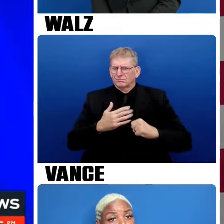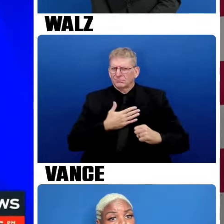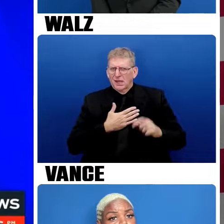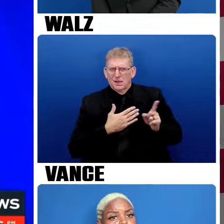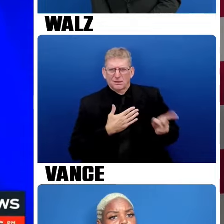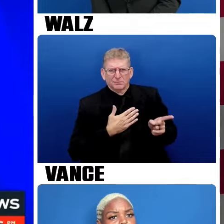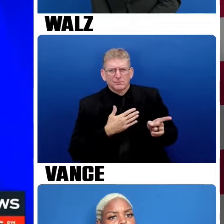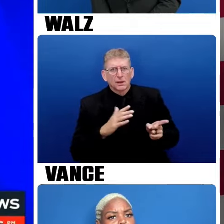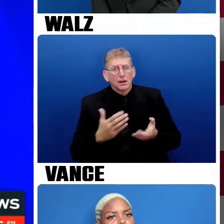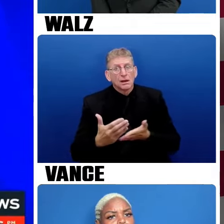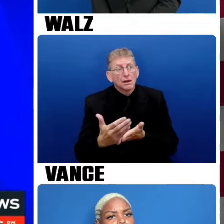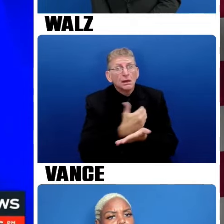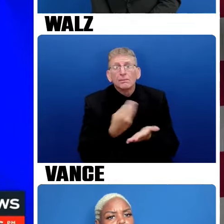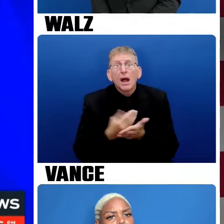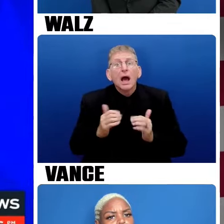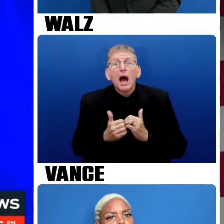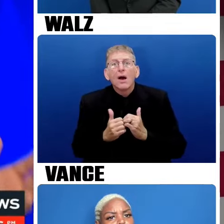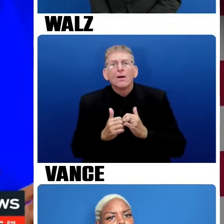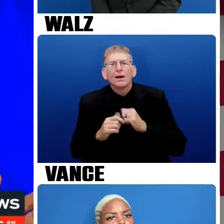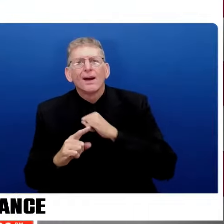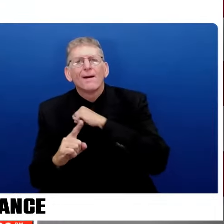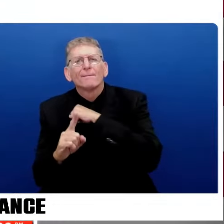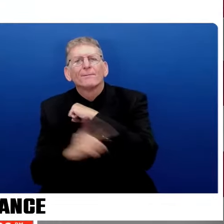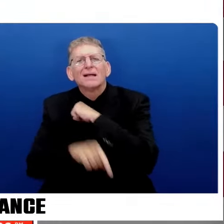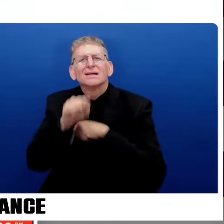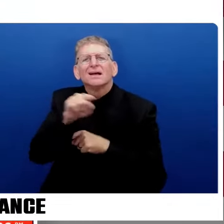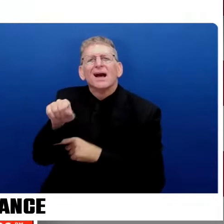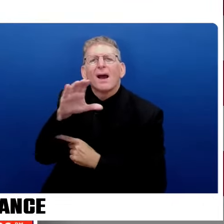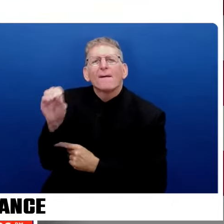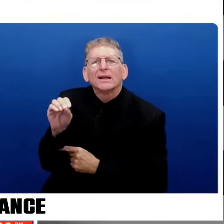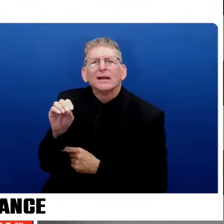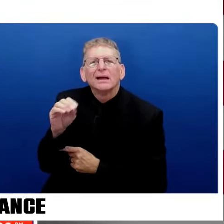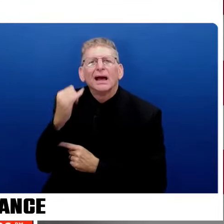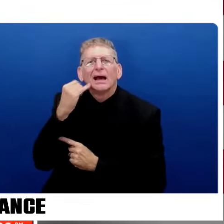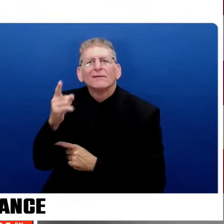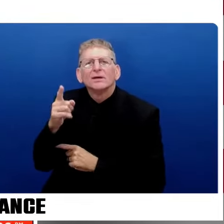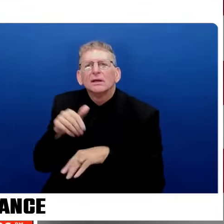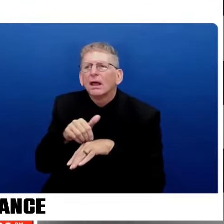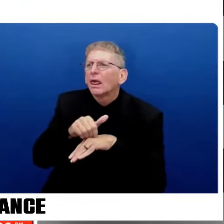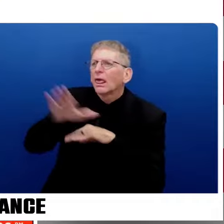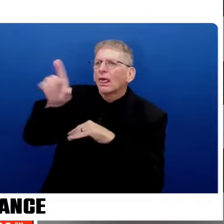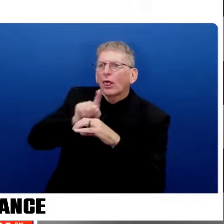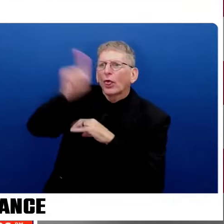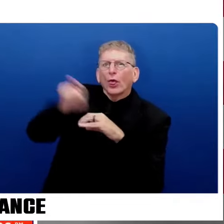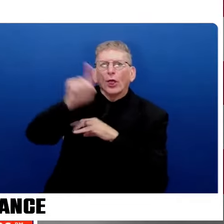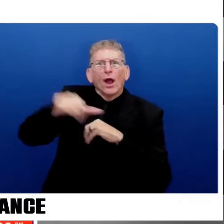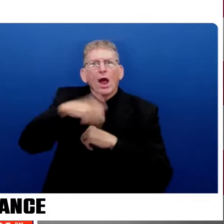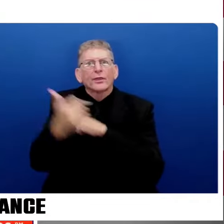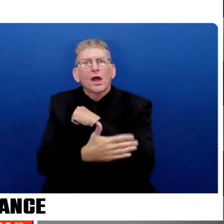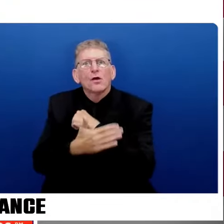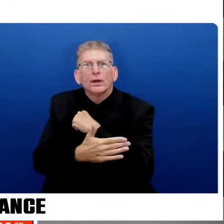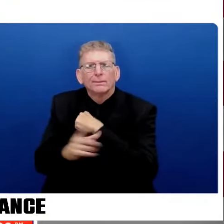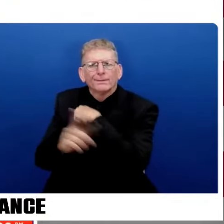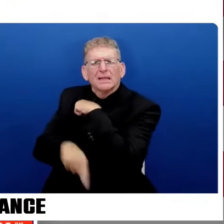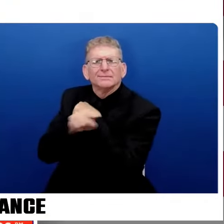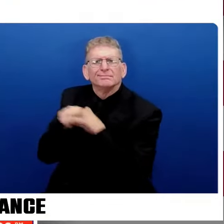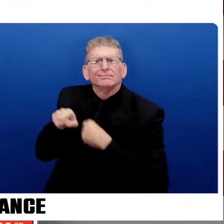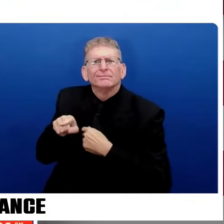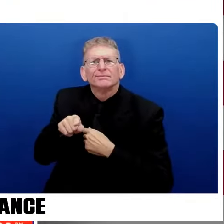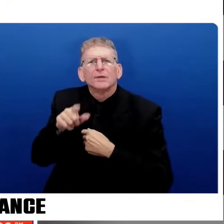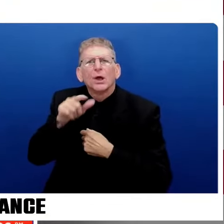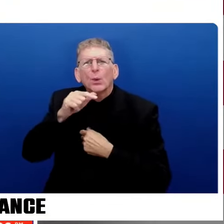for shipping jobs overseas and penalizing countries who employ slave laborers and then ship their products back into our country and